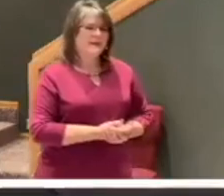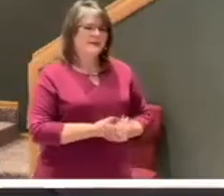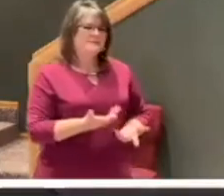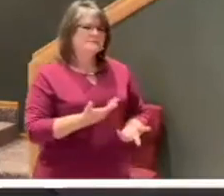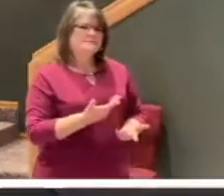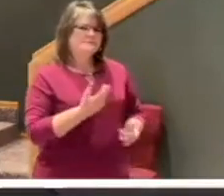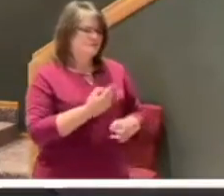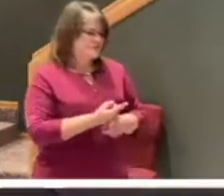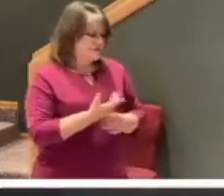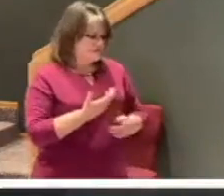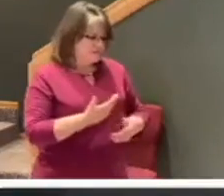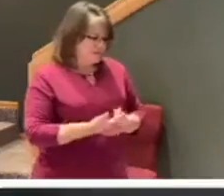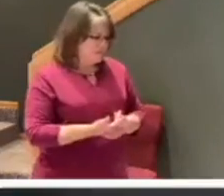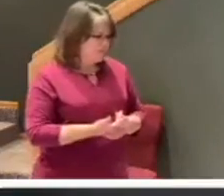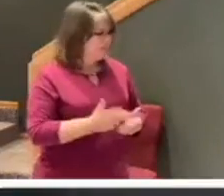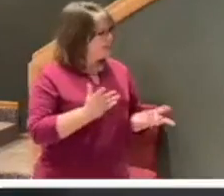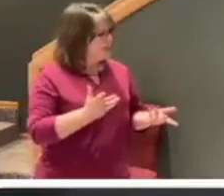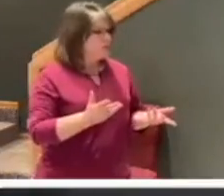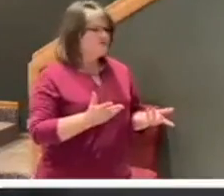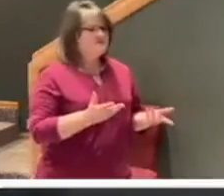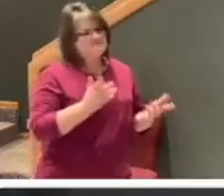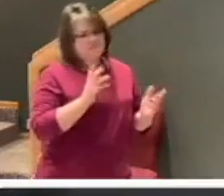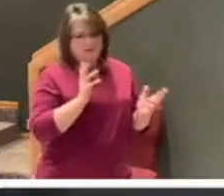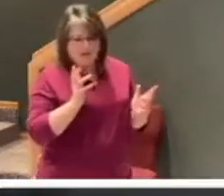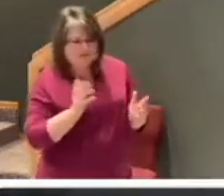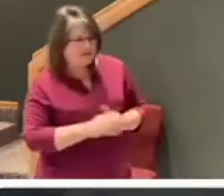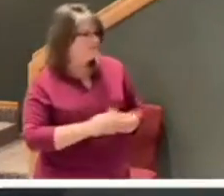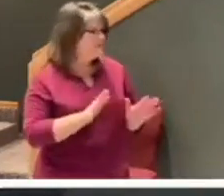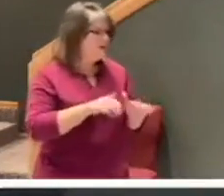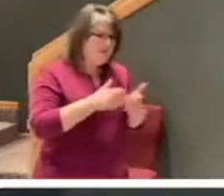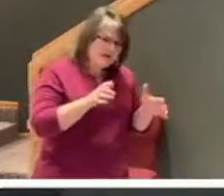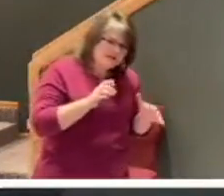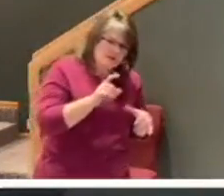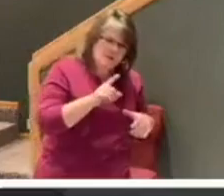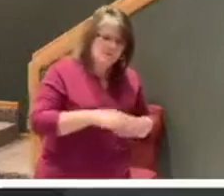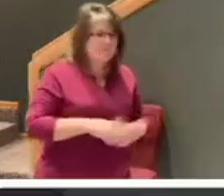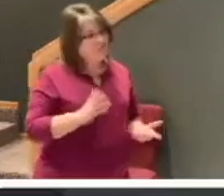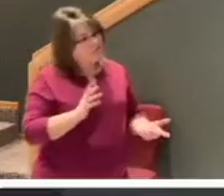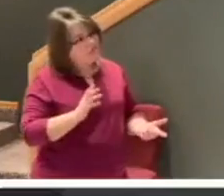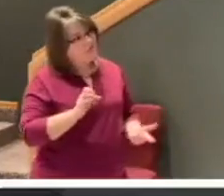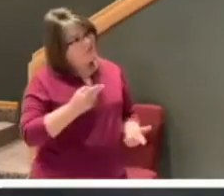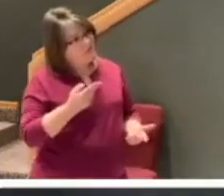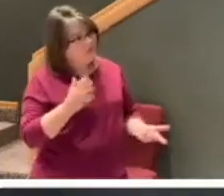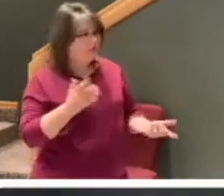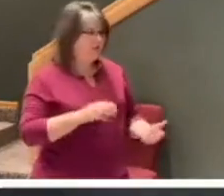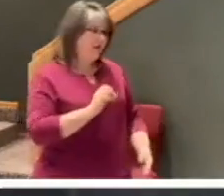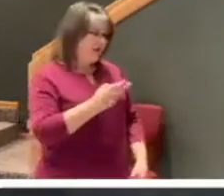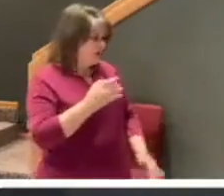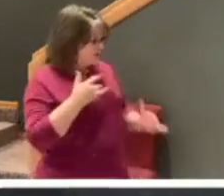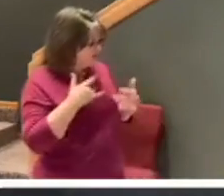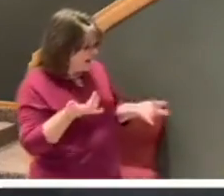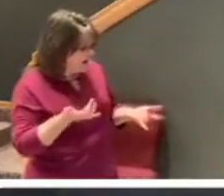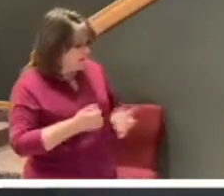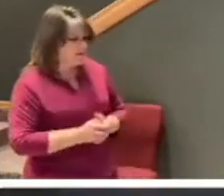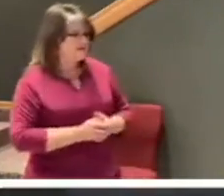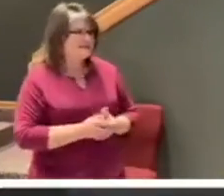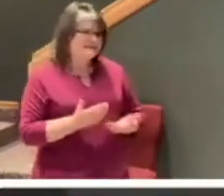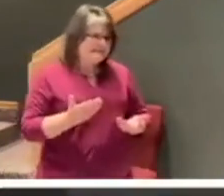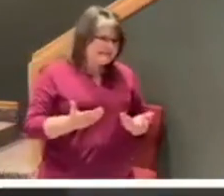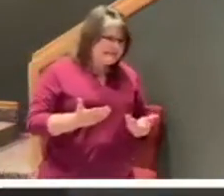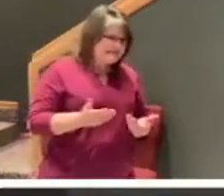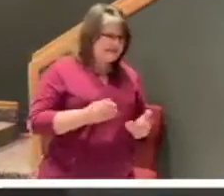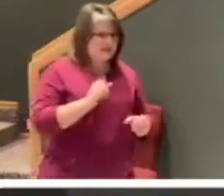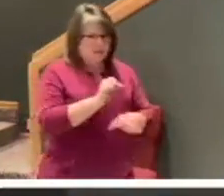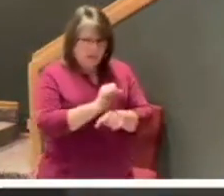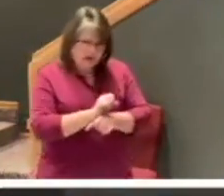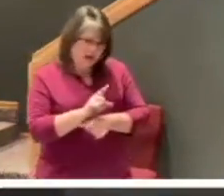Just casual conversation. How you doing? And she's like, and I'm like, oh, what's going on? You know, is it